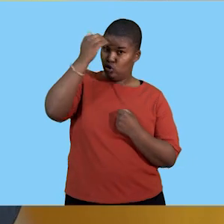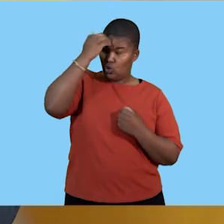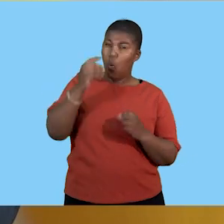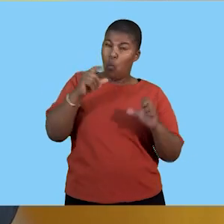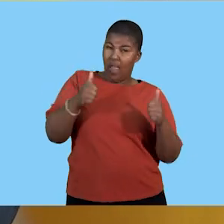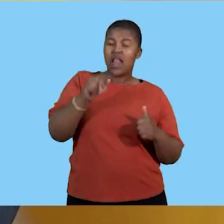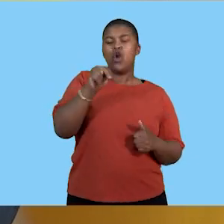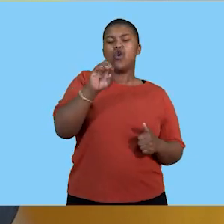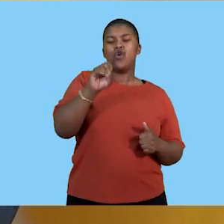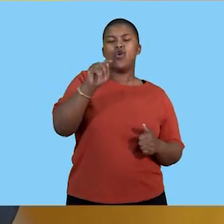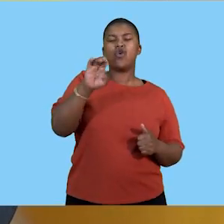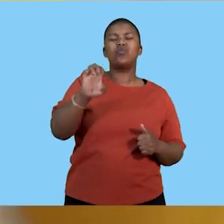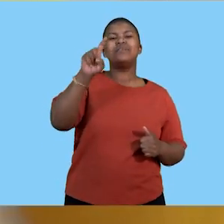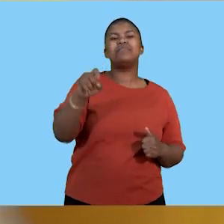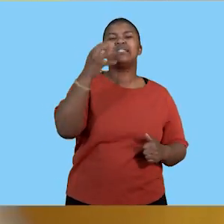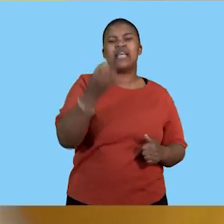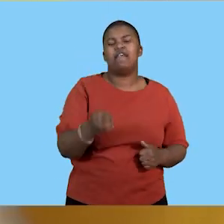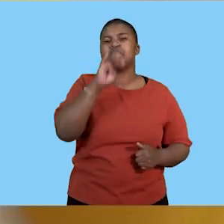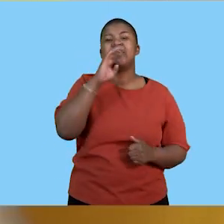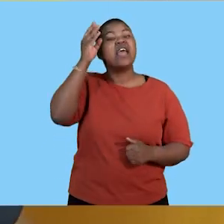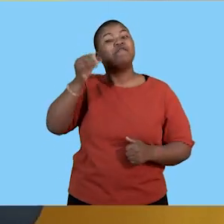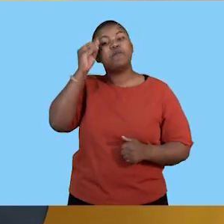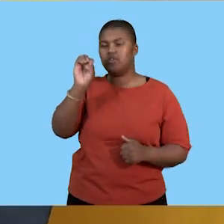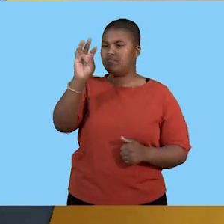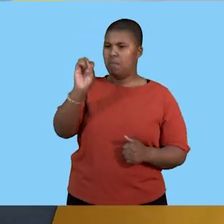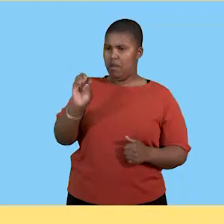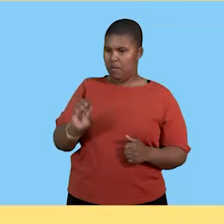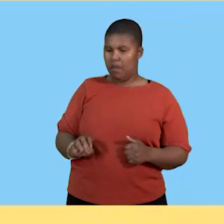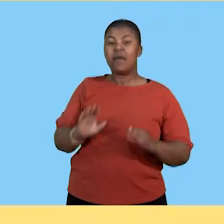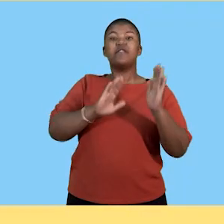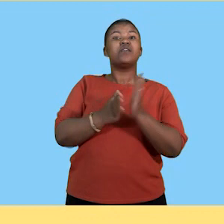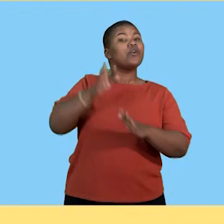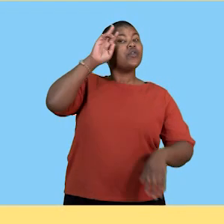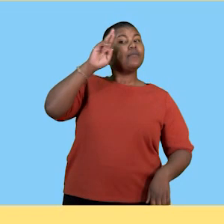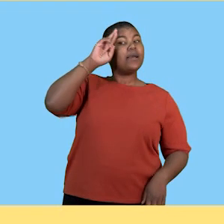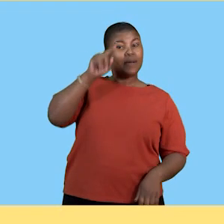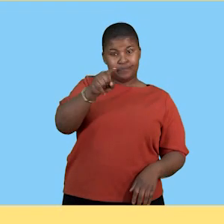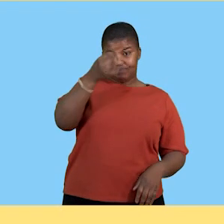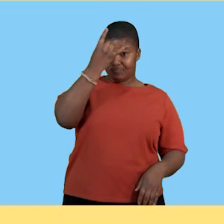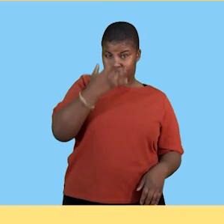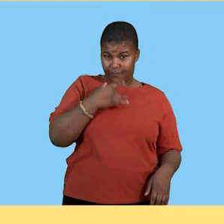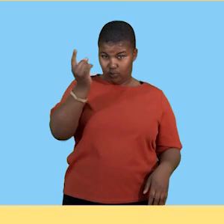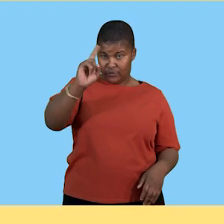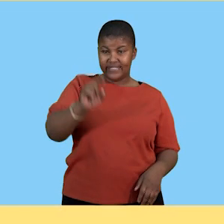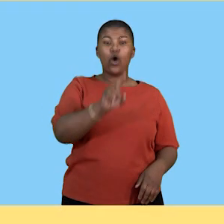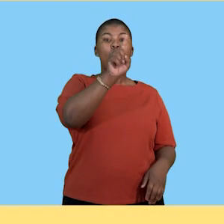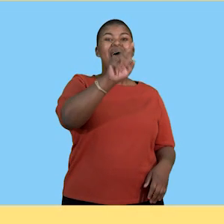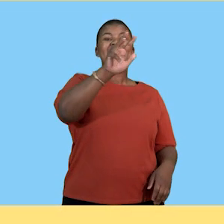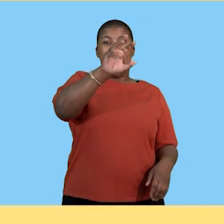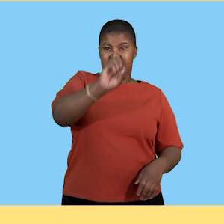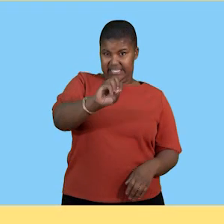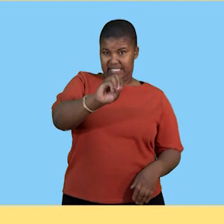the note where we can record our information. So at the beginning, we are told the cost